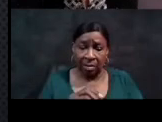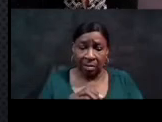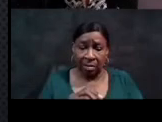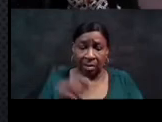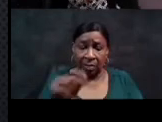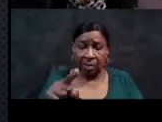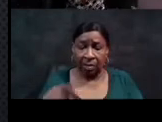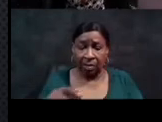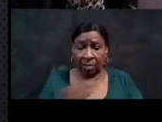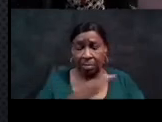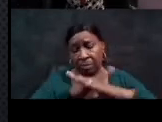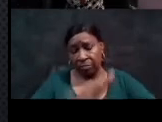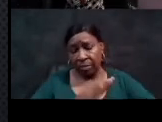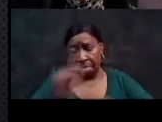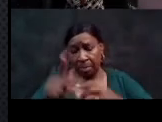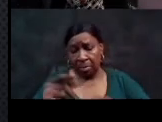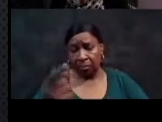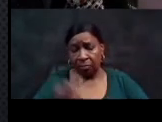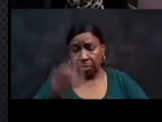exclusion.